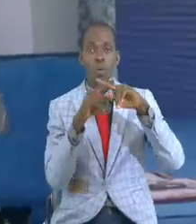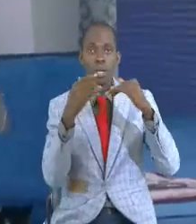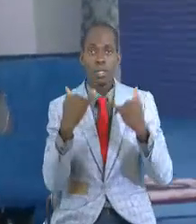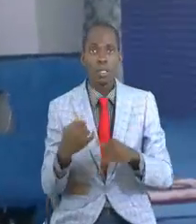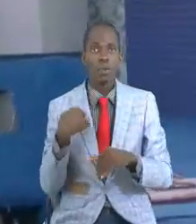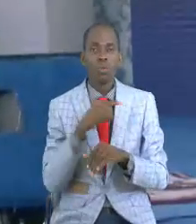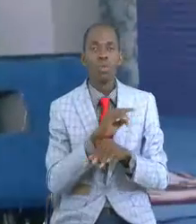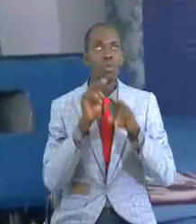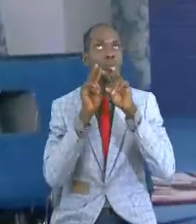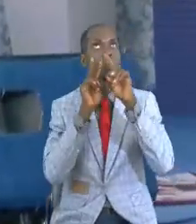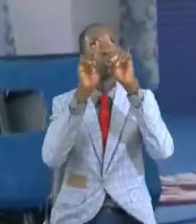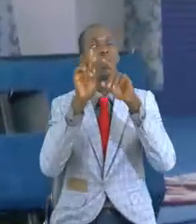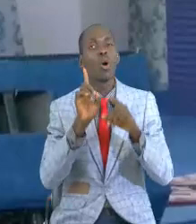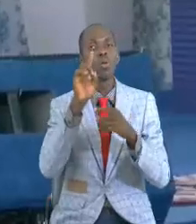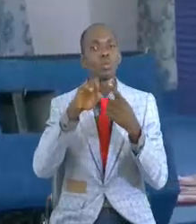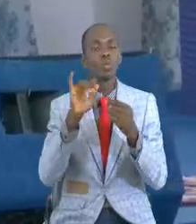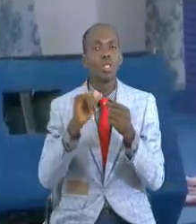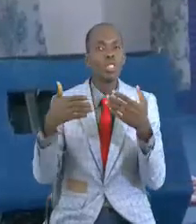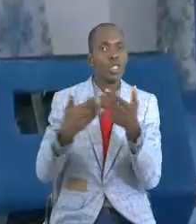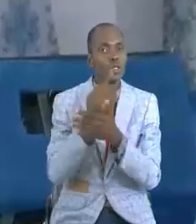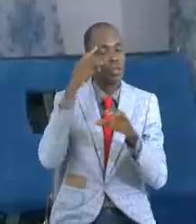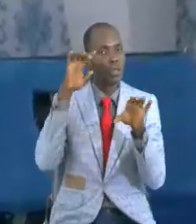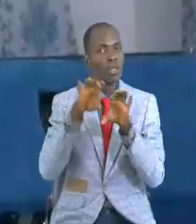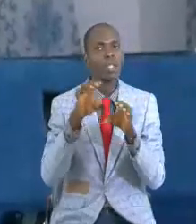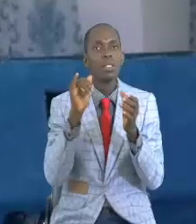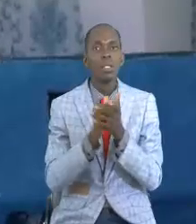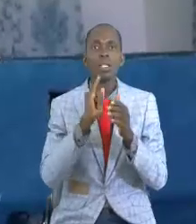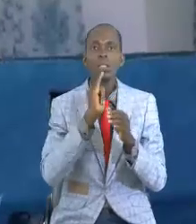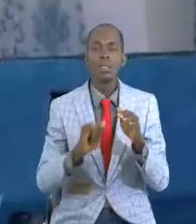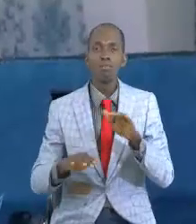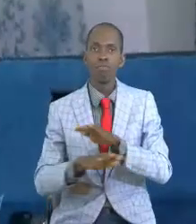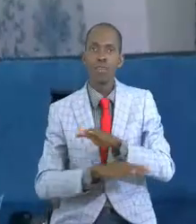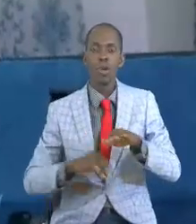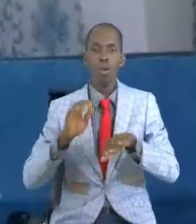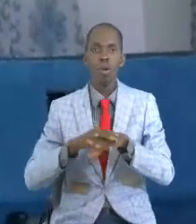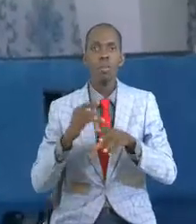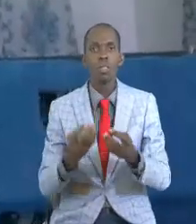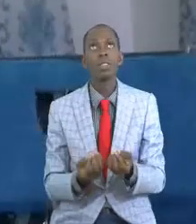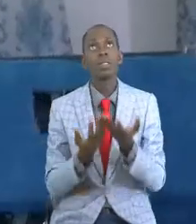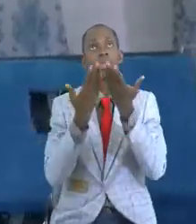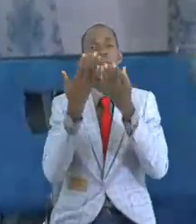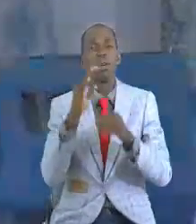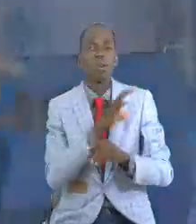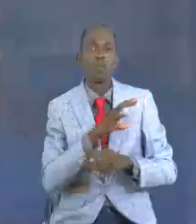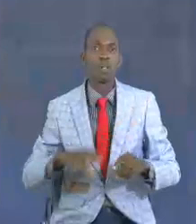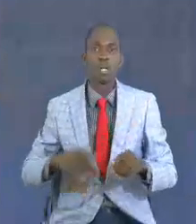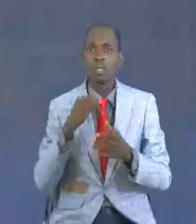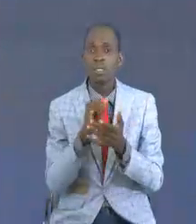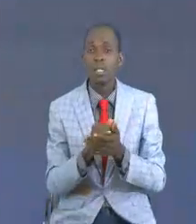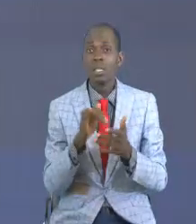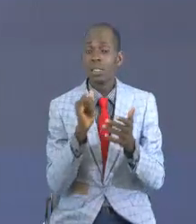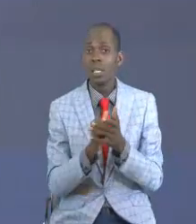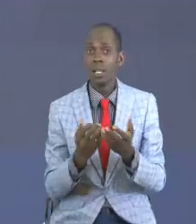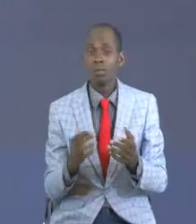covenant, the covenant that is based on the sacrifice of Christ. And it says it's a better